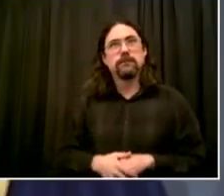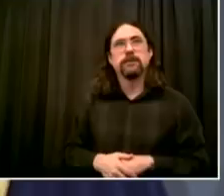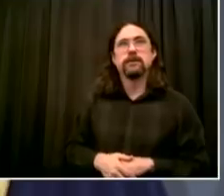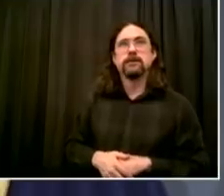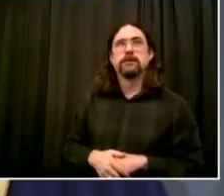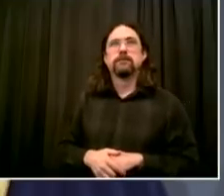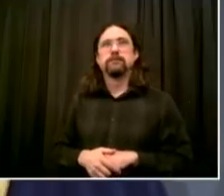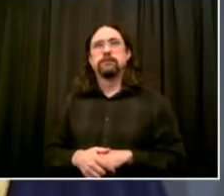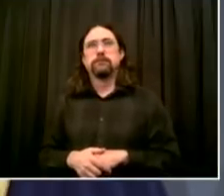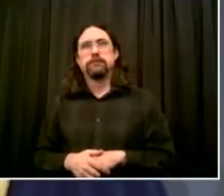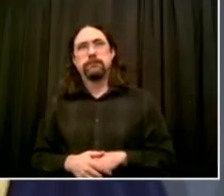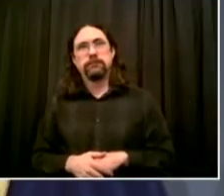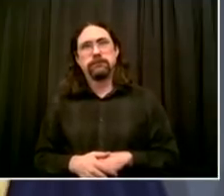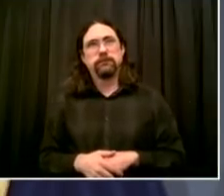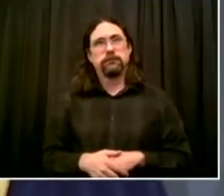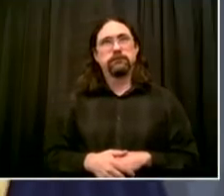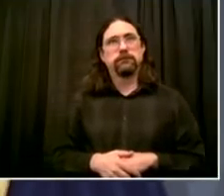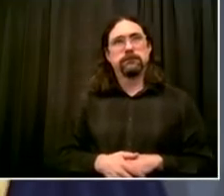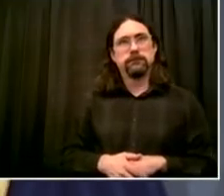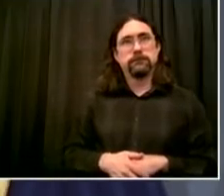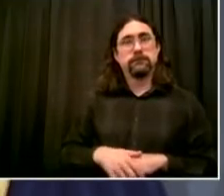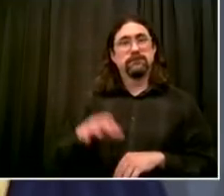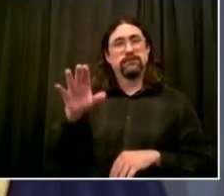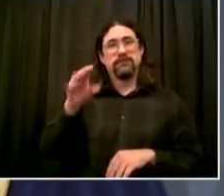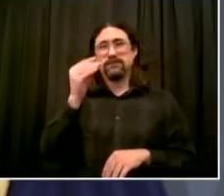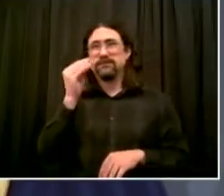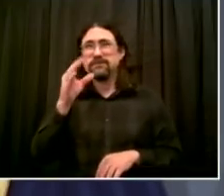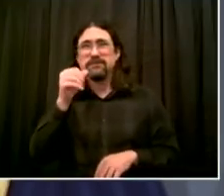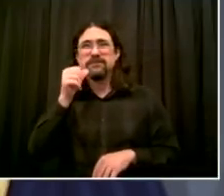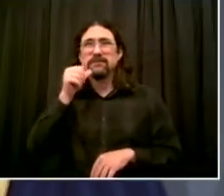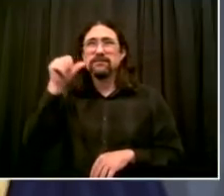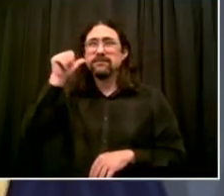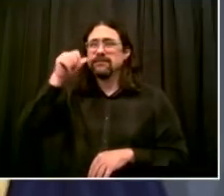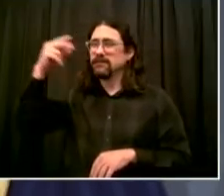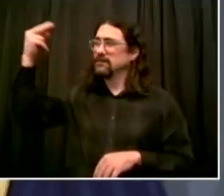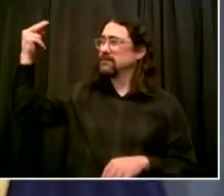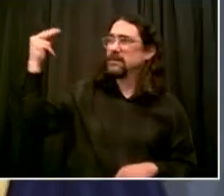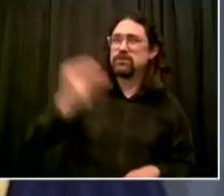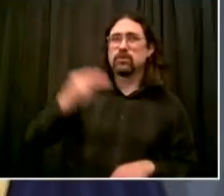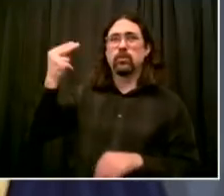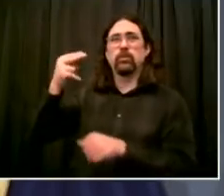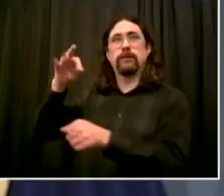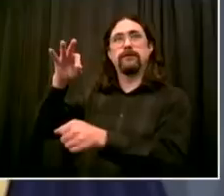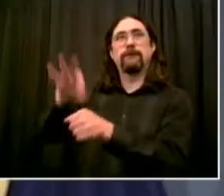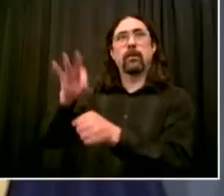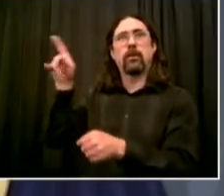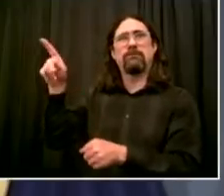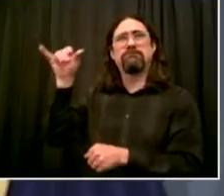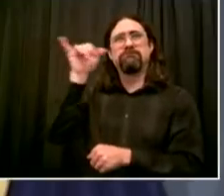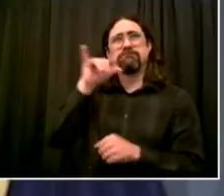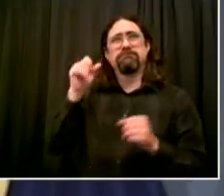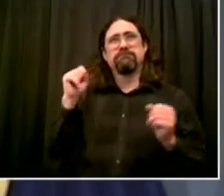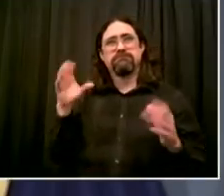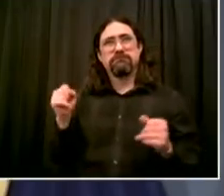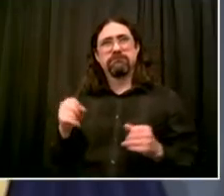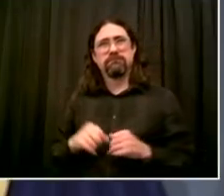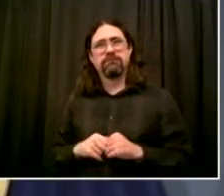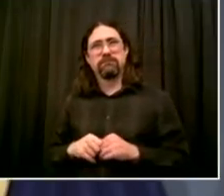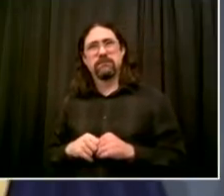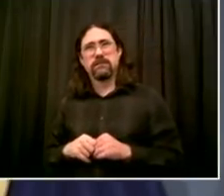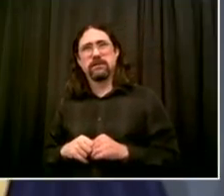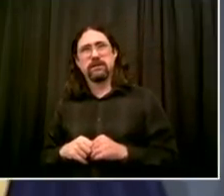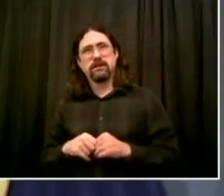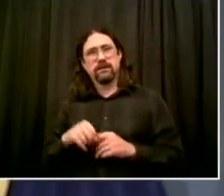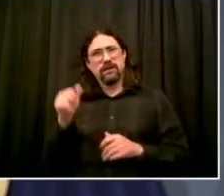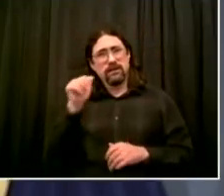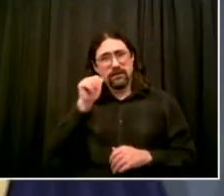commend the legislature, I don't think that's undue celebration. This is something that happened hours ago. We'll have this team review it over the